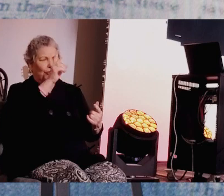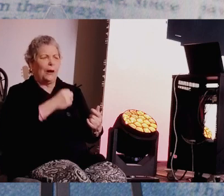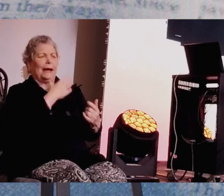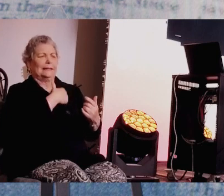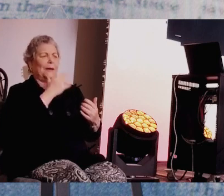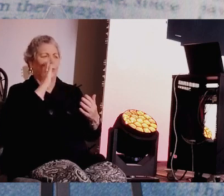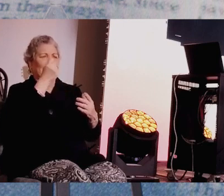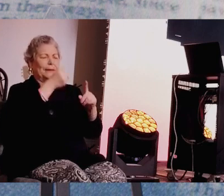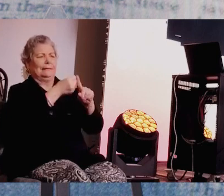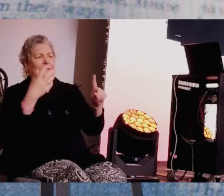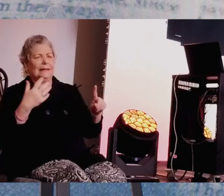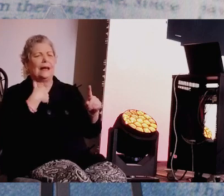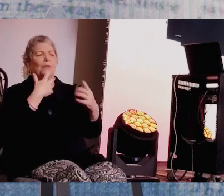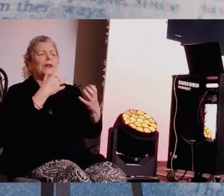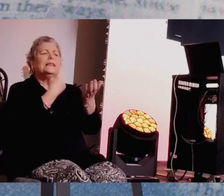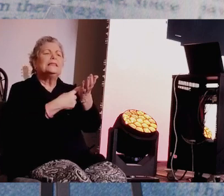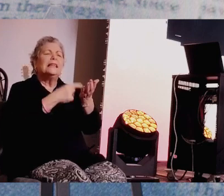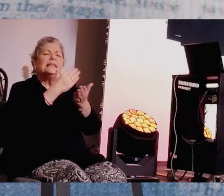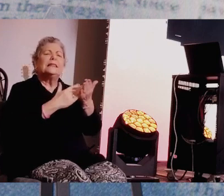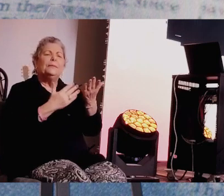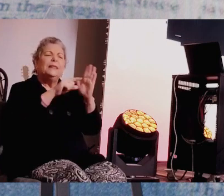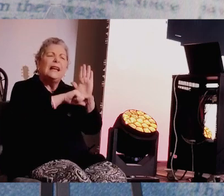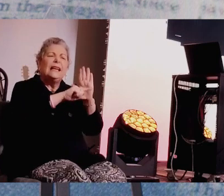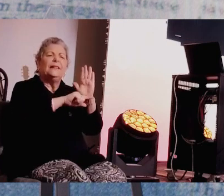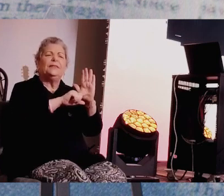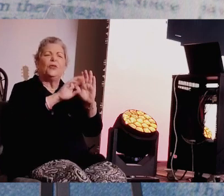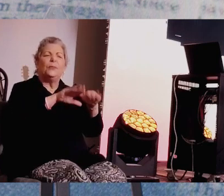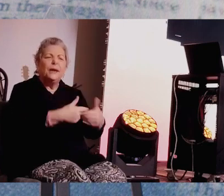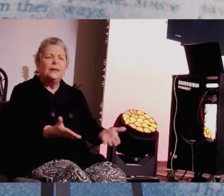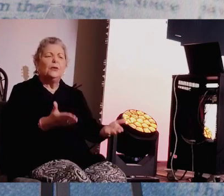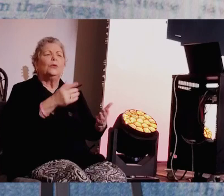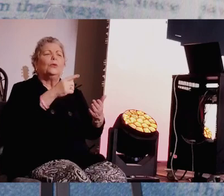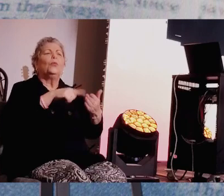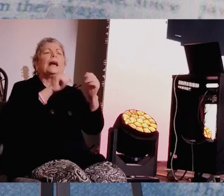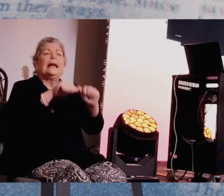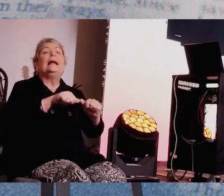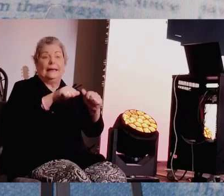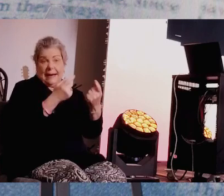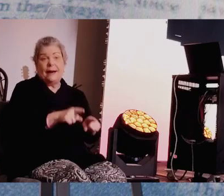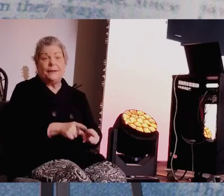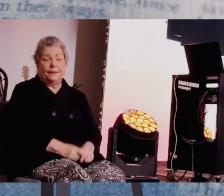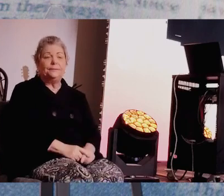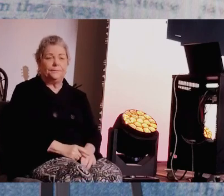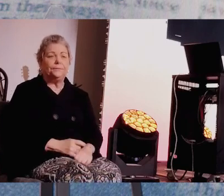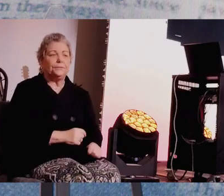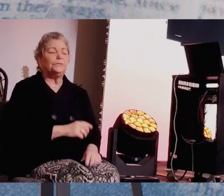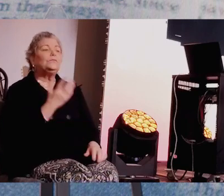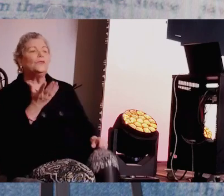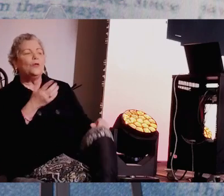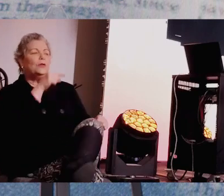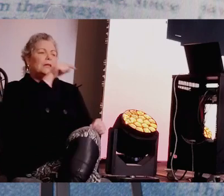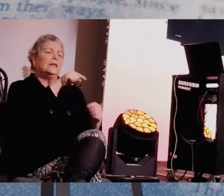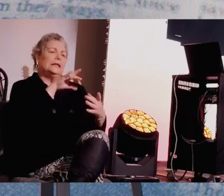some pitfalls that if we camp out in one area or the other, what can happen? So the